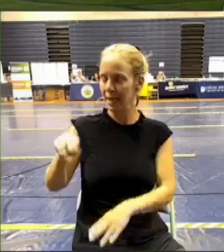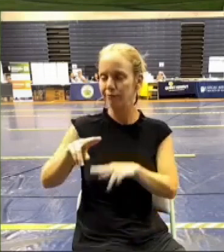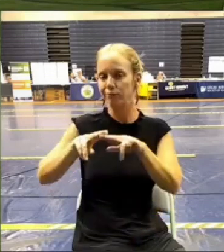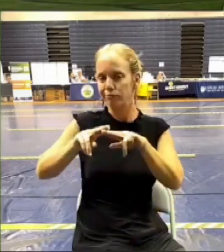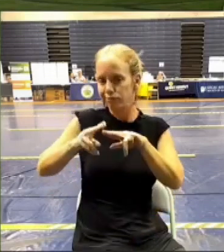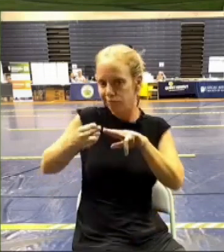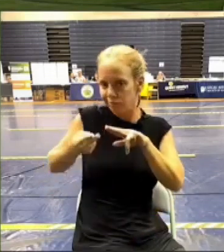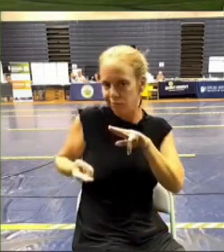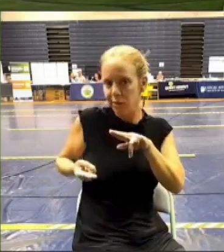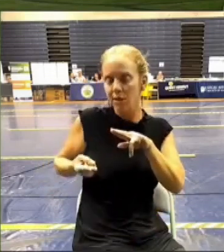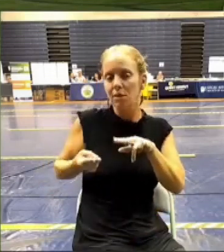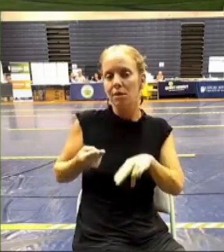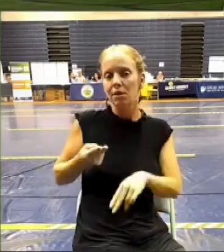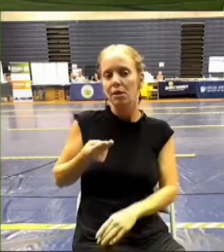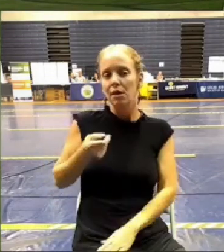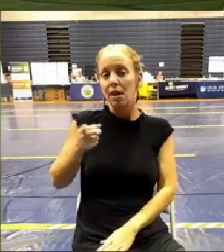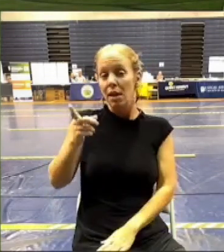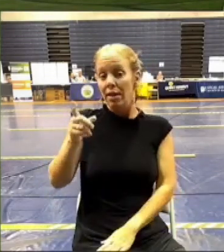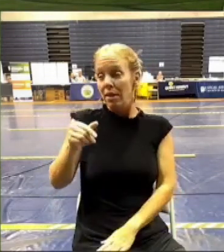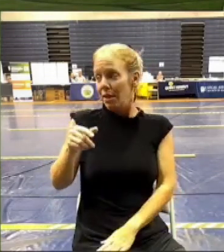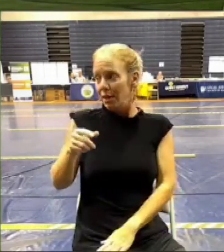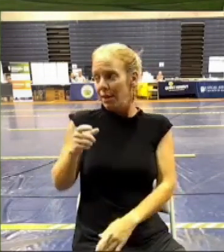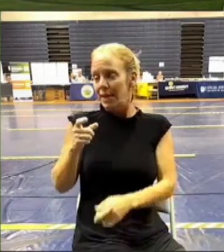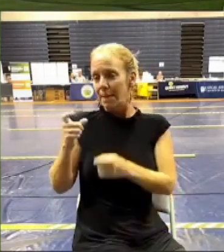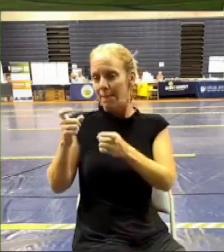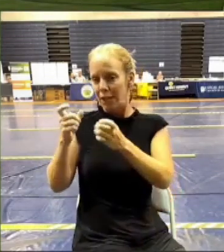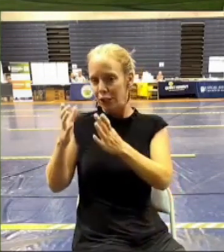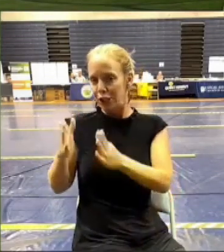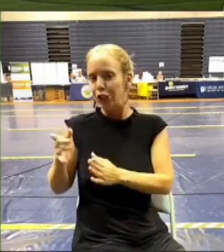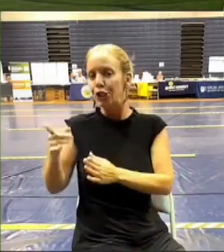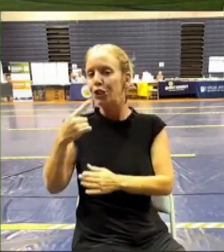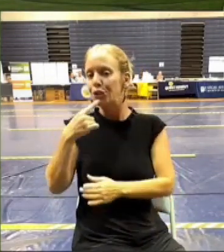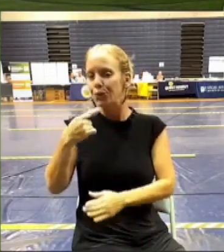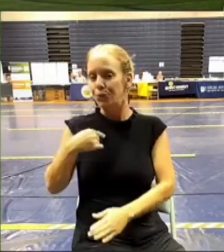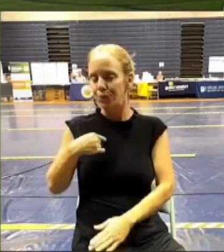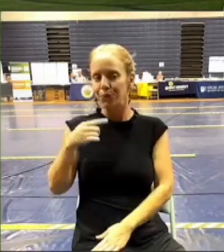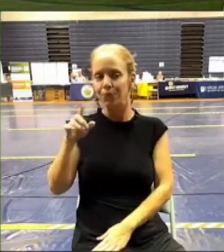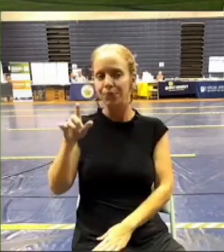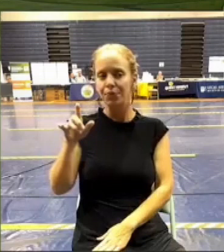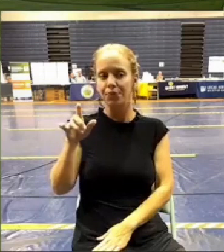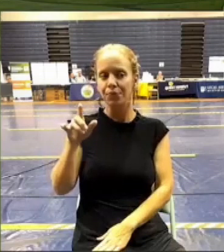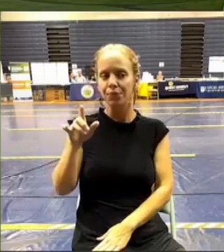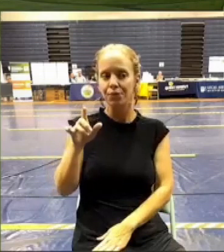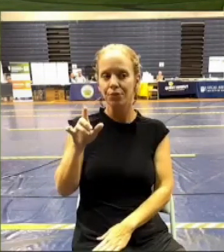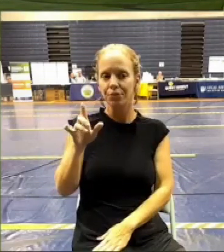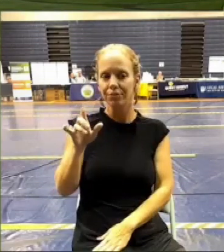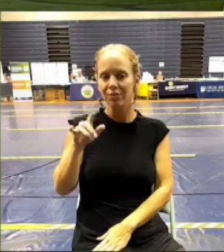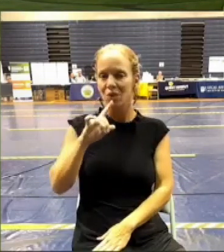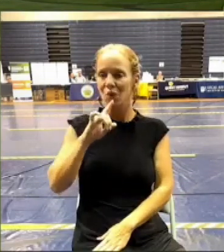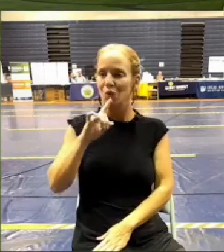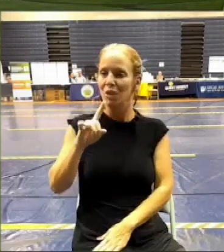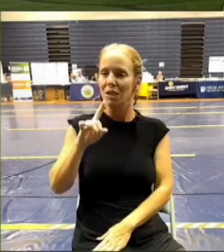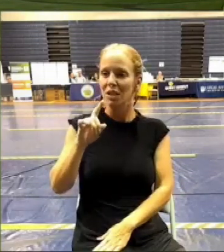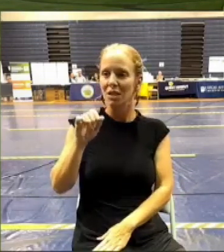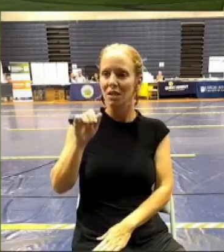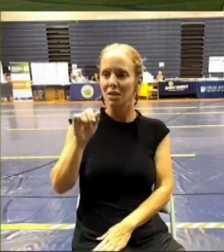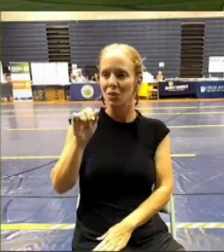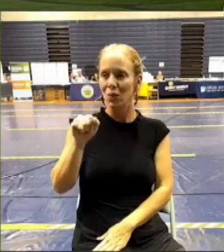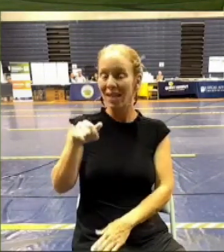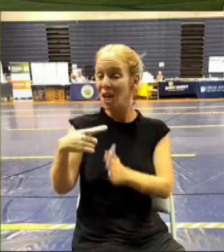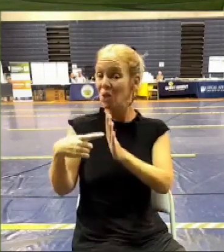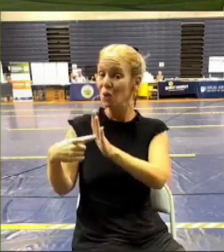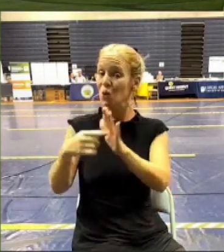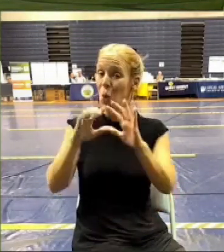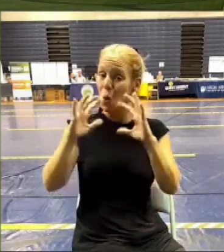quote what this spokesman said. He said, "The recent Century Tournament showed the world we're in a position to provide a normal